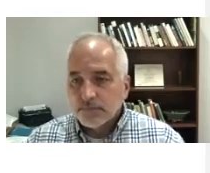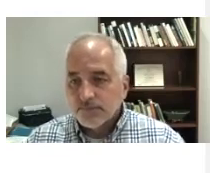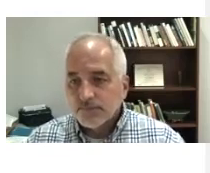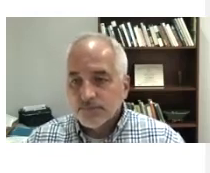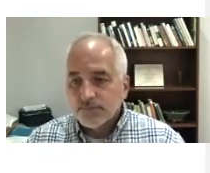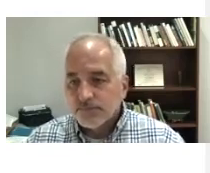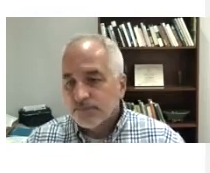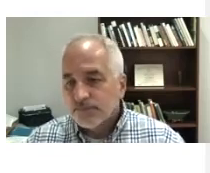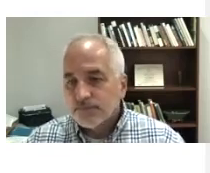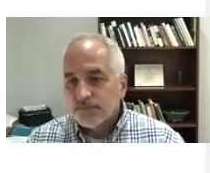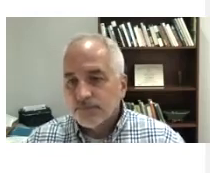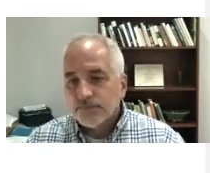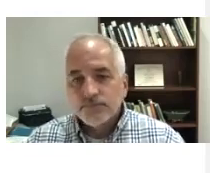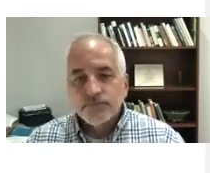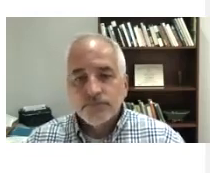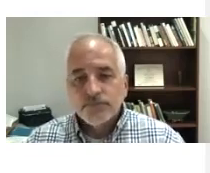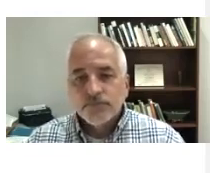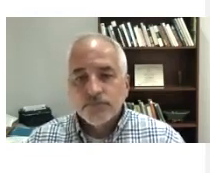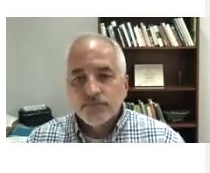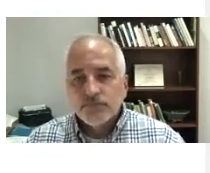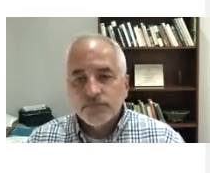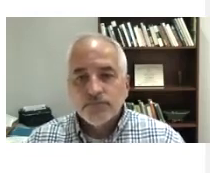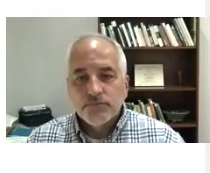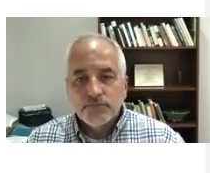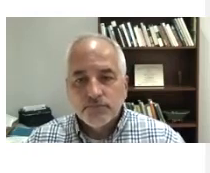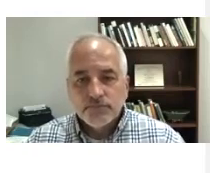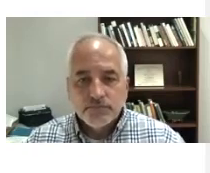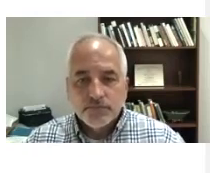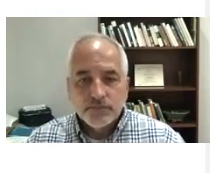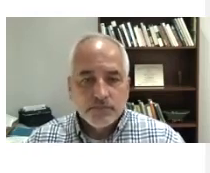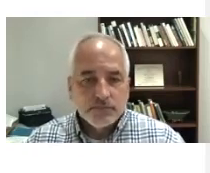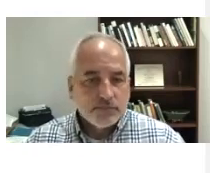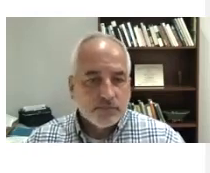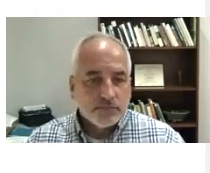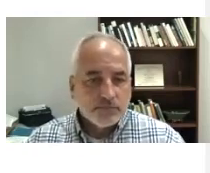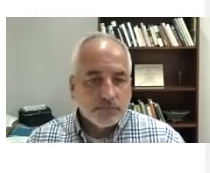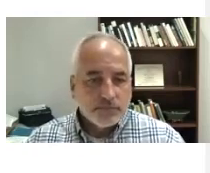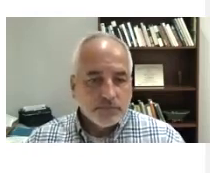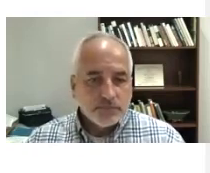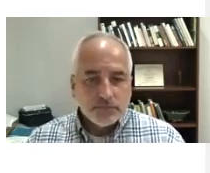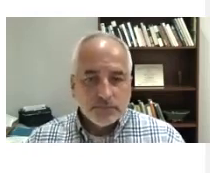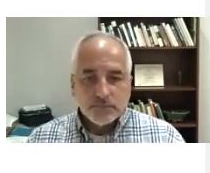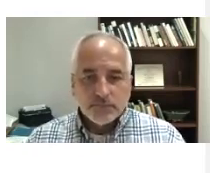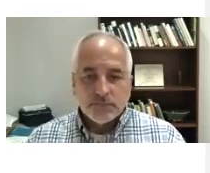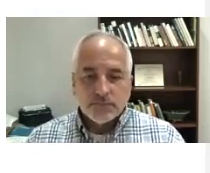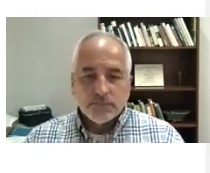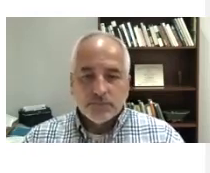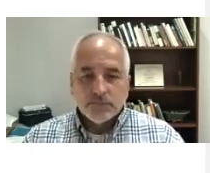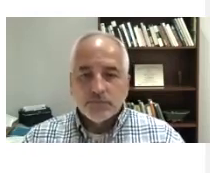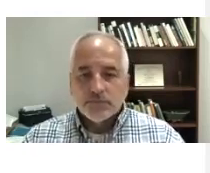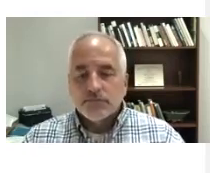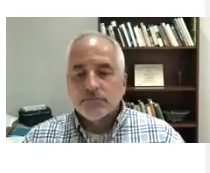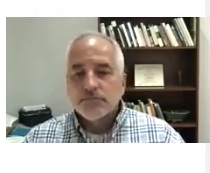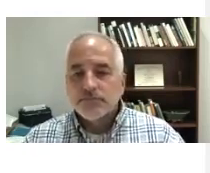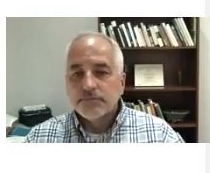our lives. And you see that Trump and Biden aren't as far apart as we might anticipate. So are there